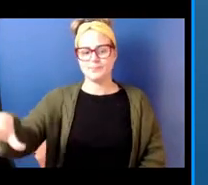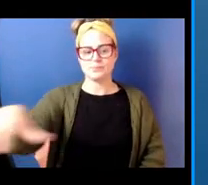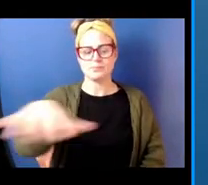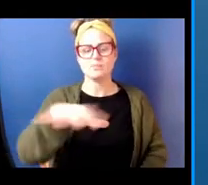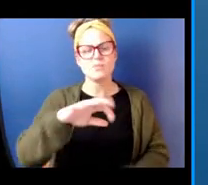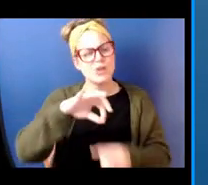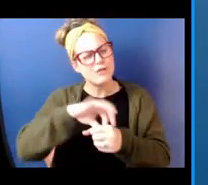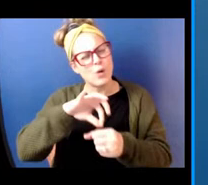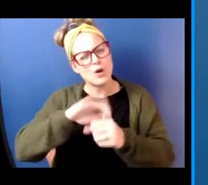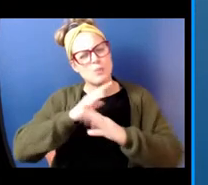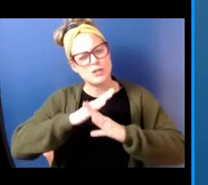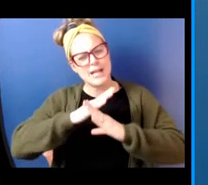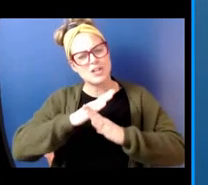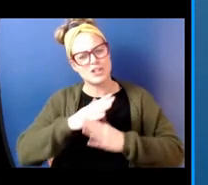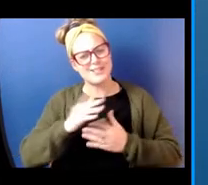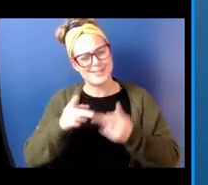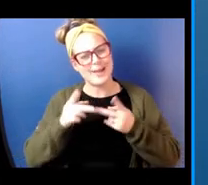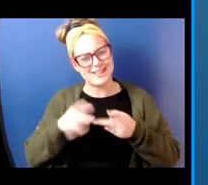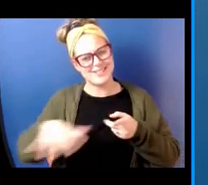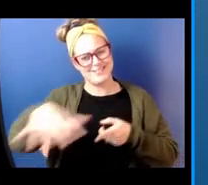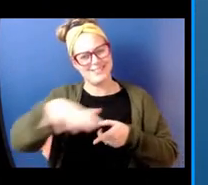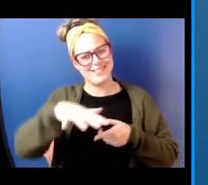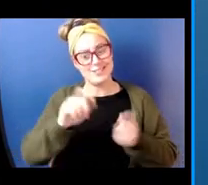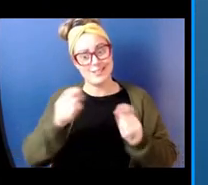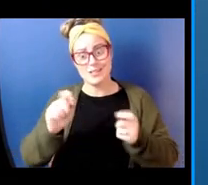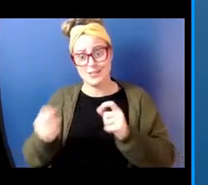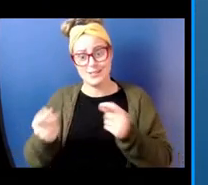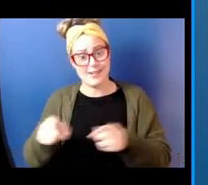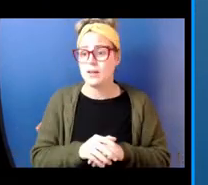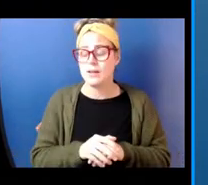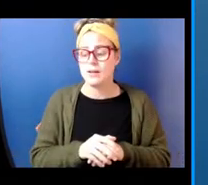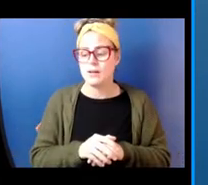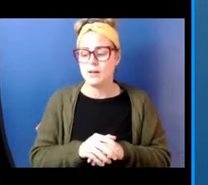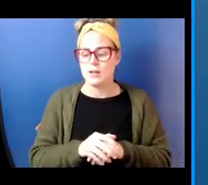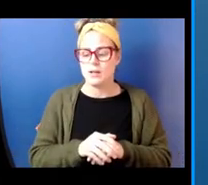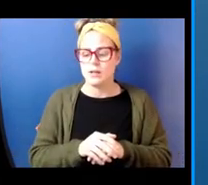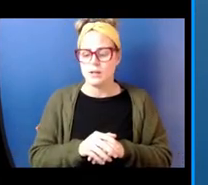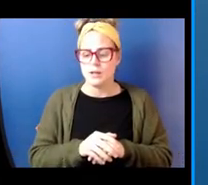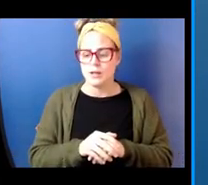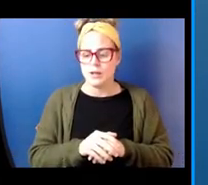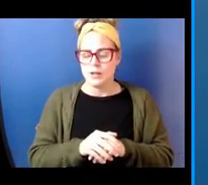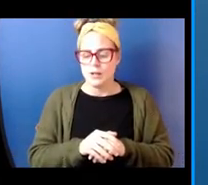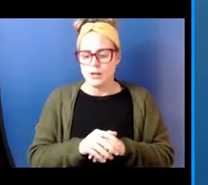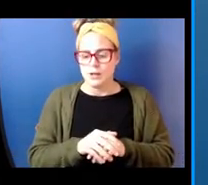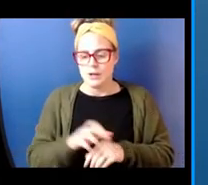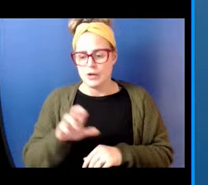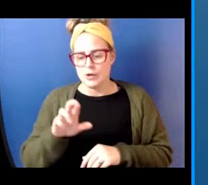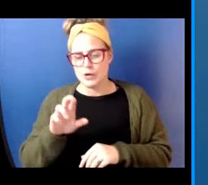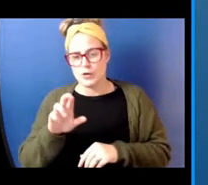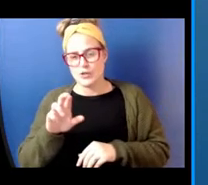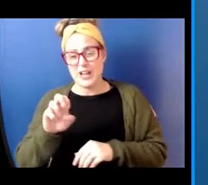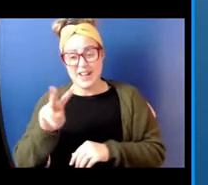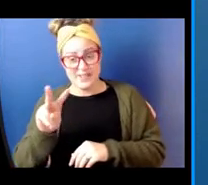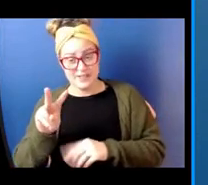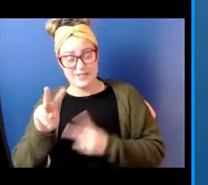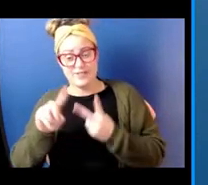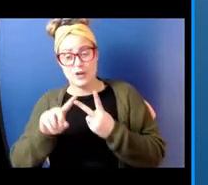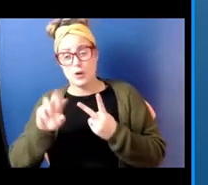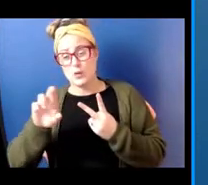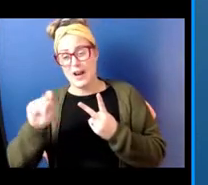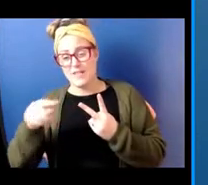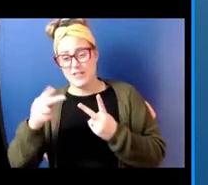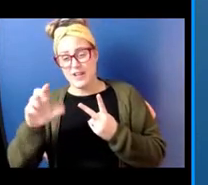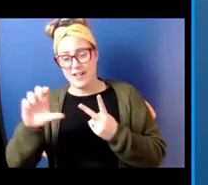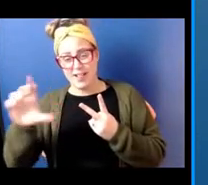voter protection space and most recently and I want to say to chair Warren athletic Reverend Raphael Warnock Senator